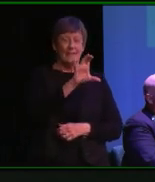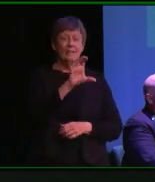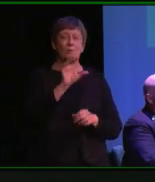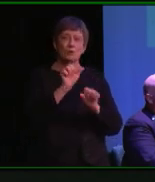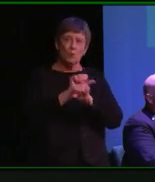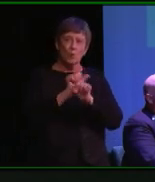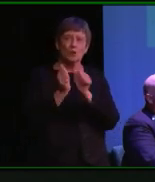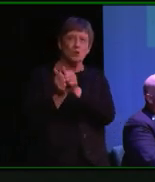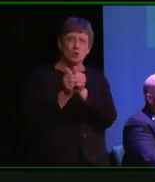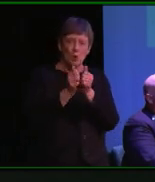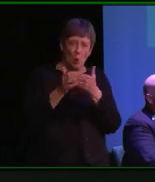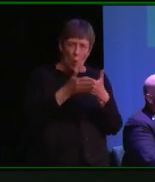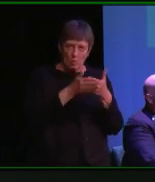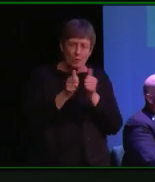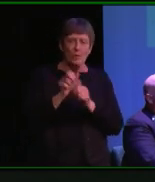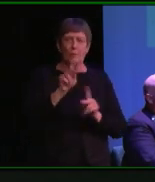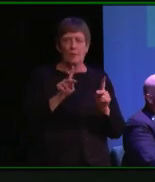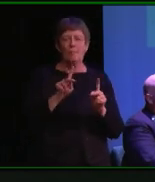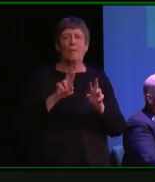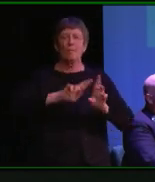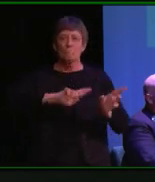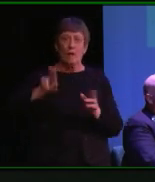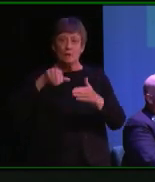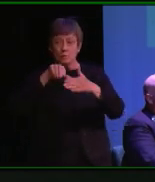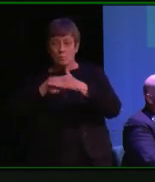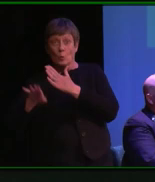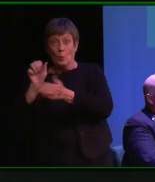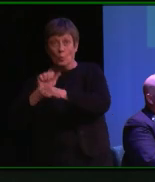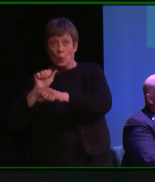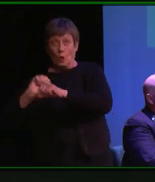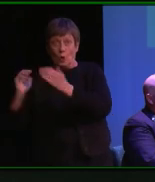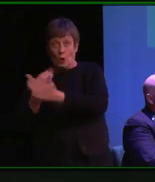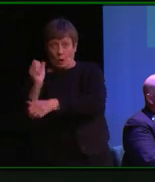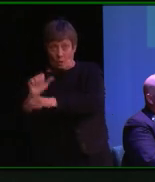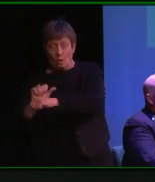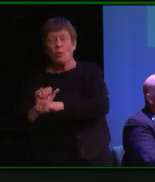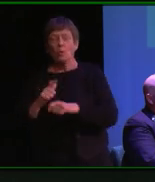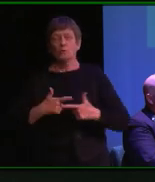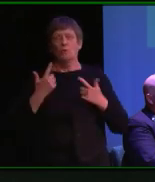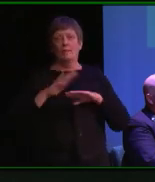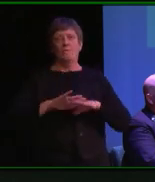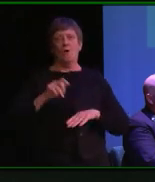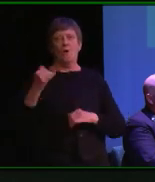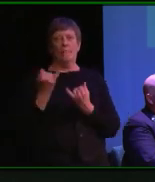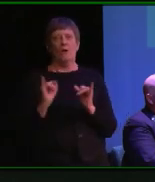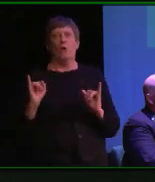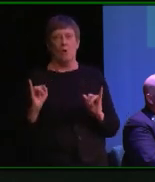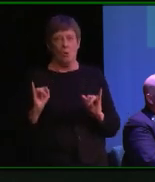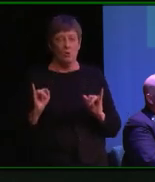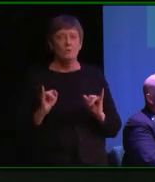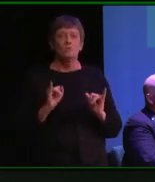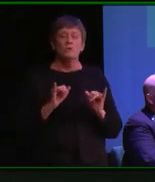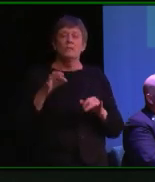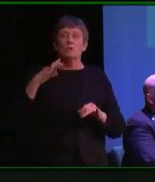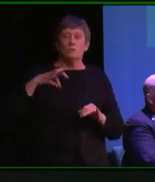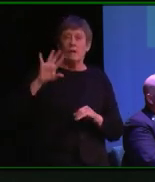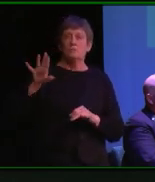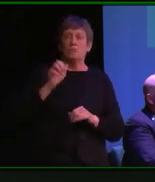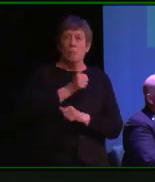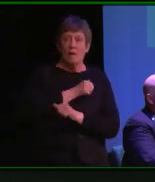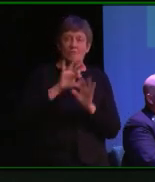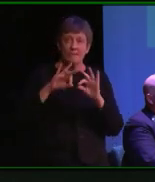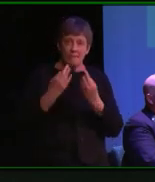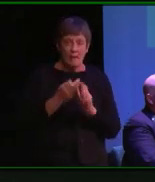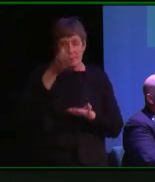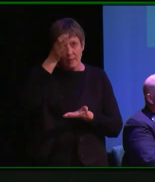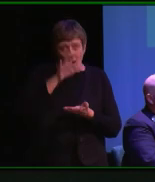planning to enter into the workforce or to live on their own. She credits her supportive, loving family and husband for their encouragement